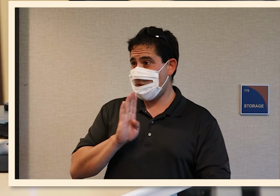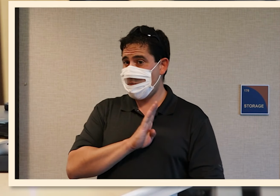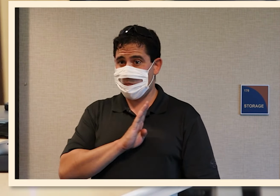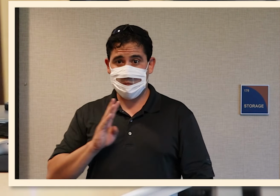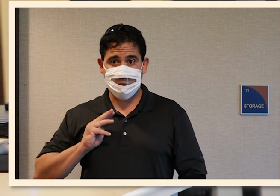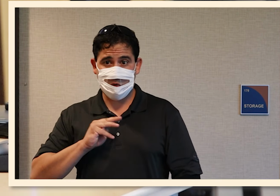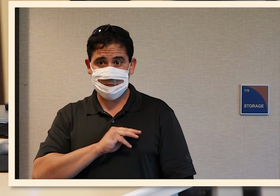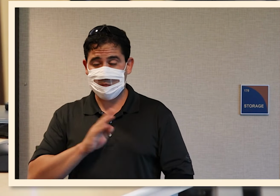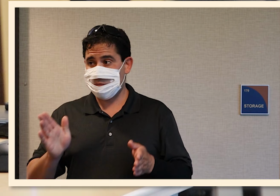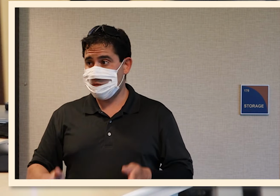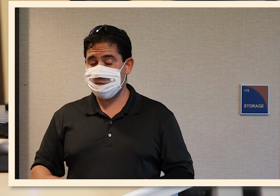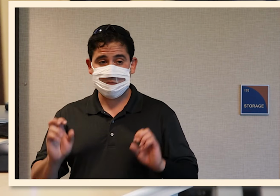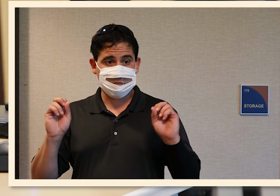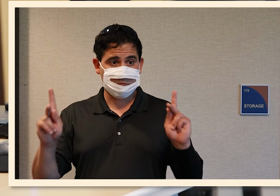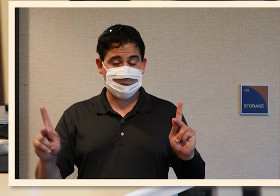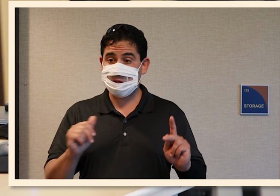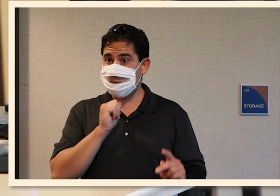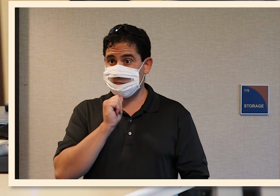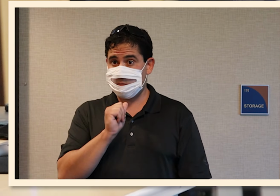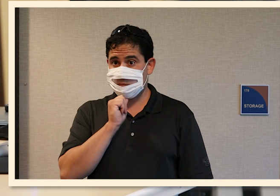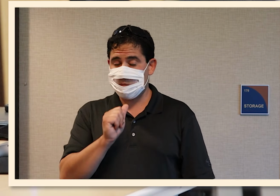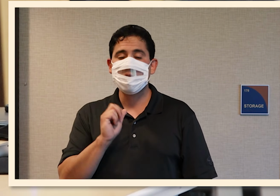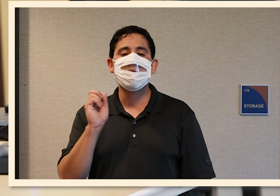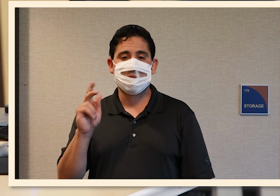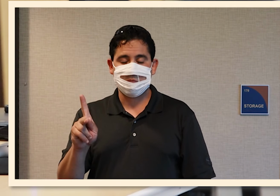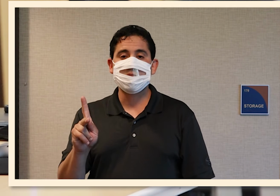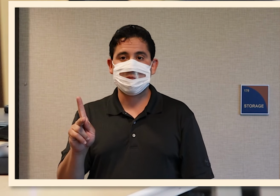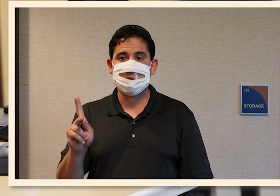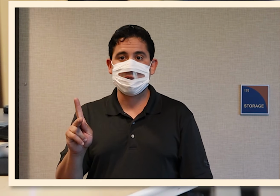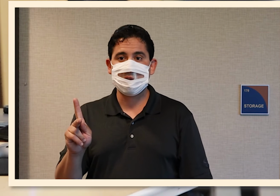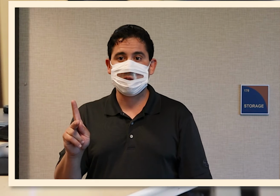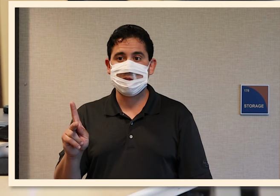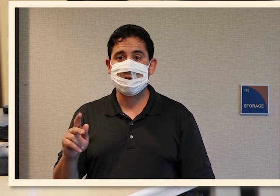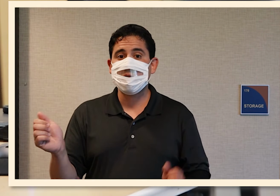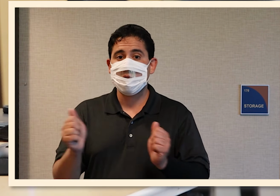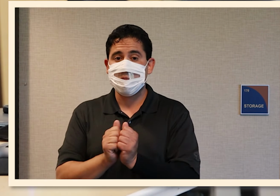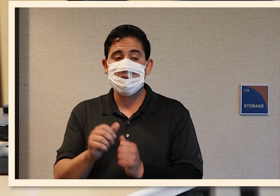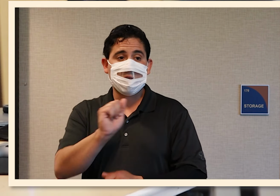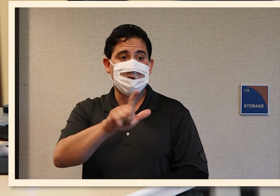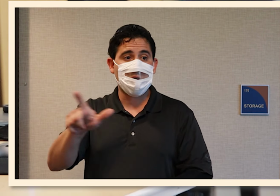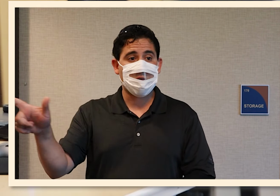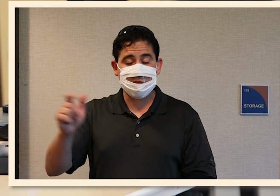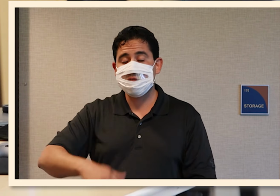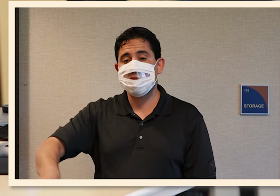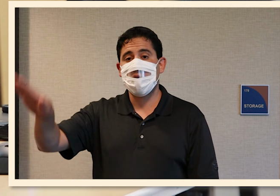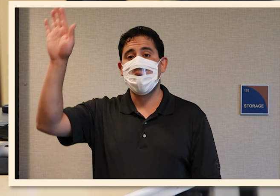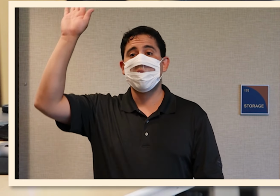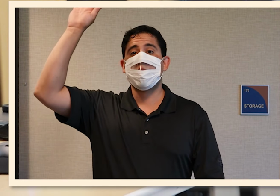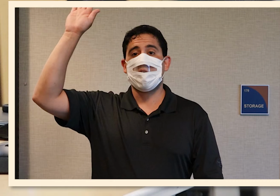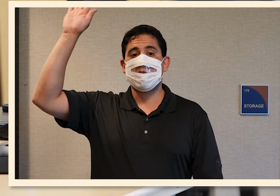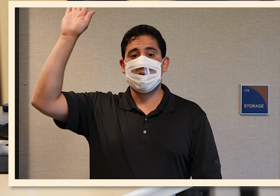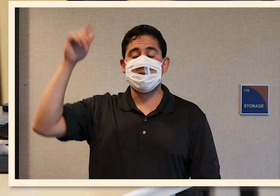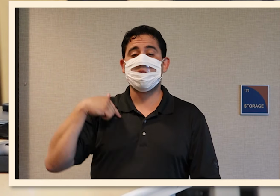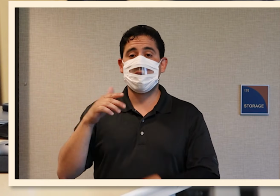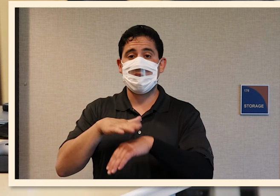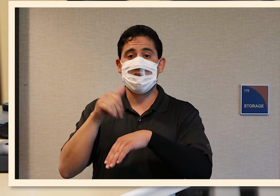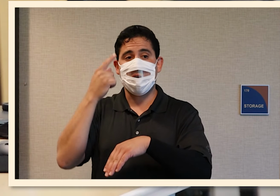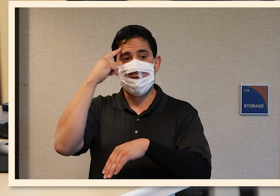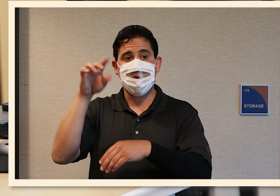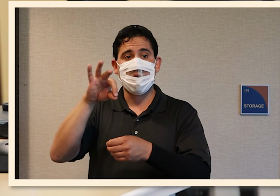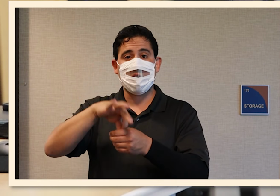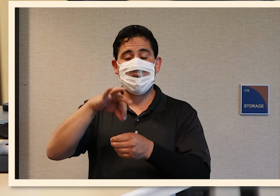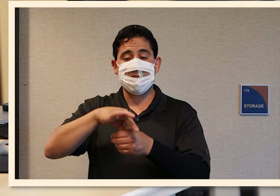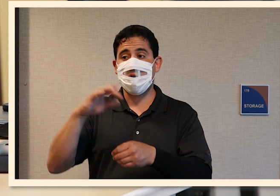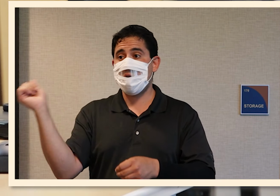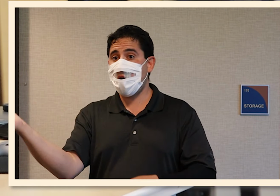If not, then I would ask that in addition to a voice vote, everyone raise their hand when I call for the vote. So